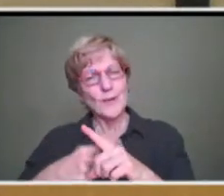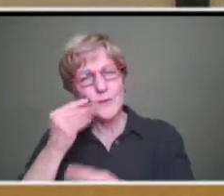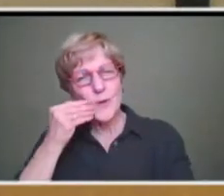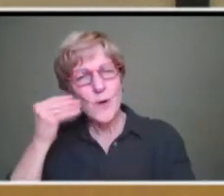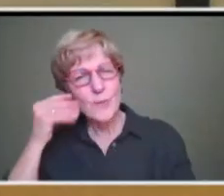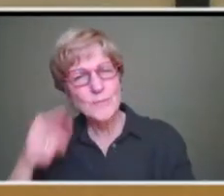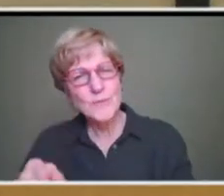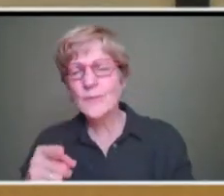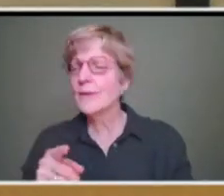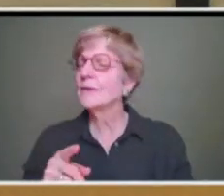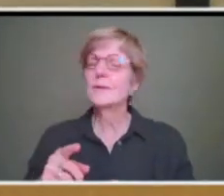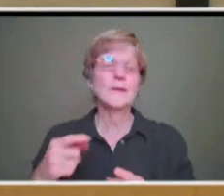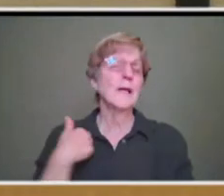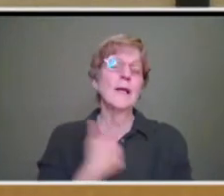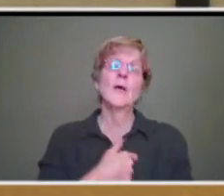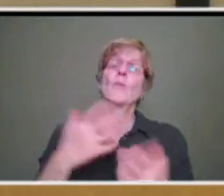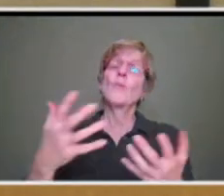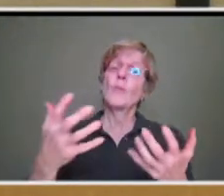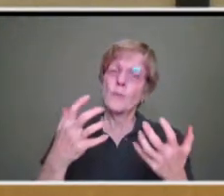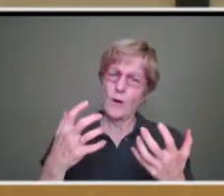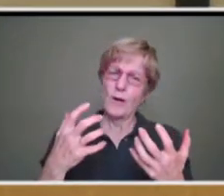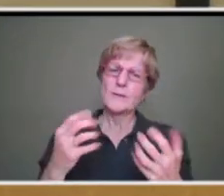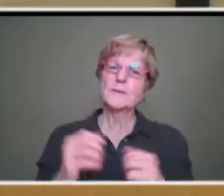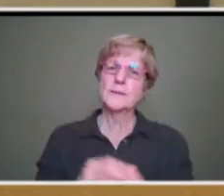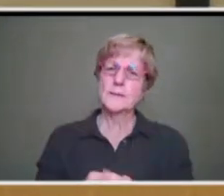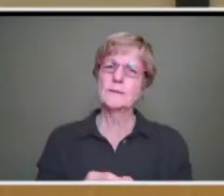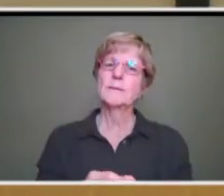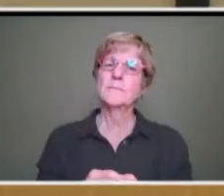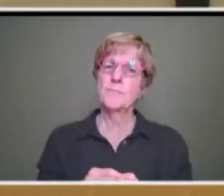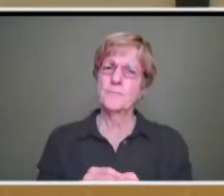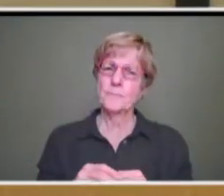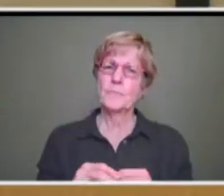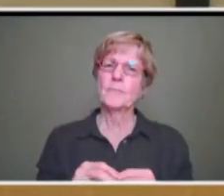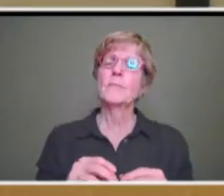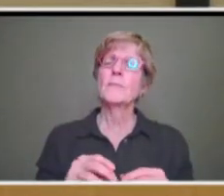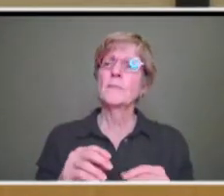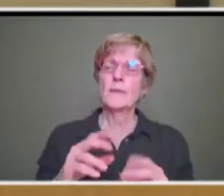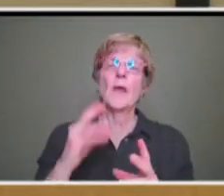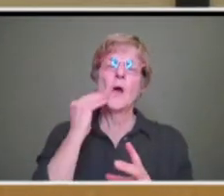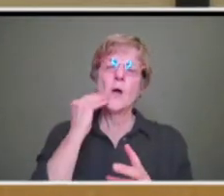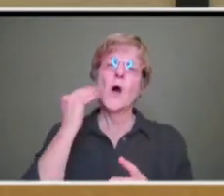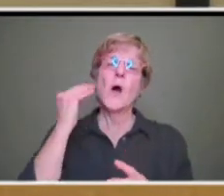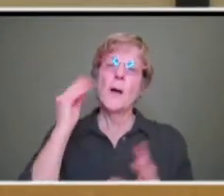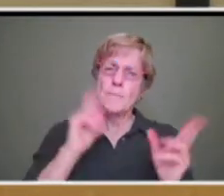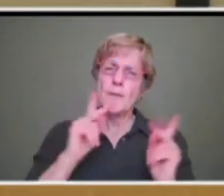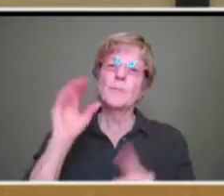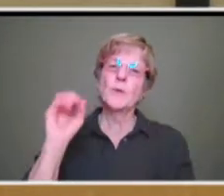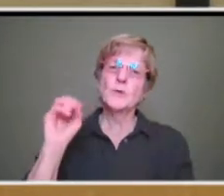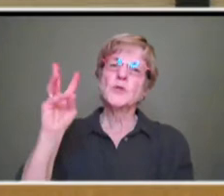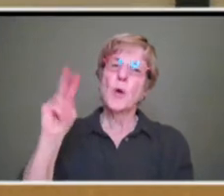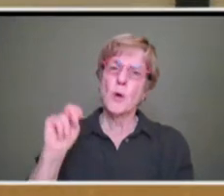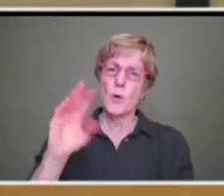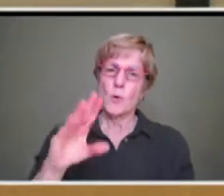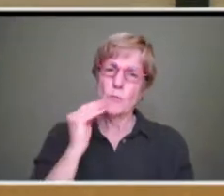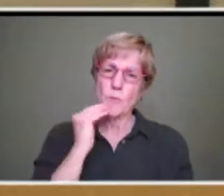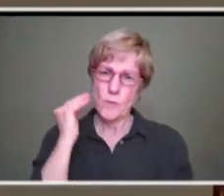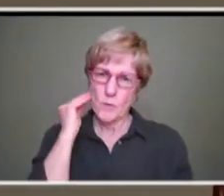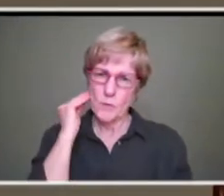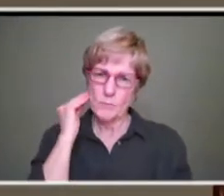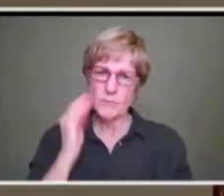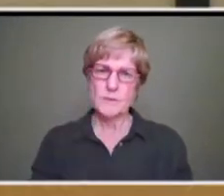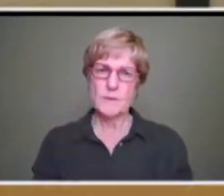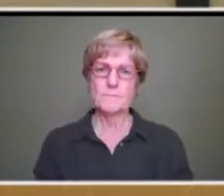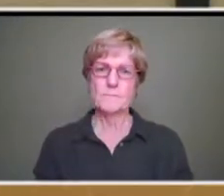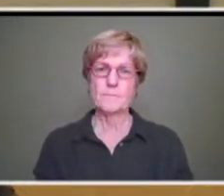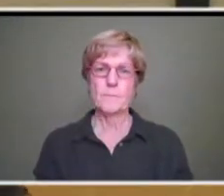we want we want to get Champion for our home ownership as well so I